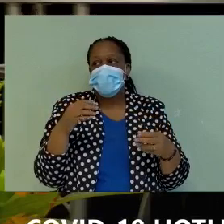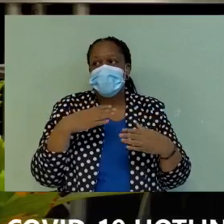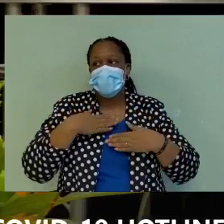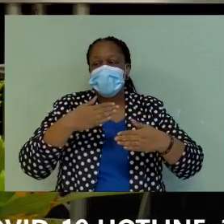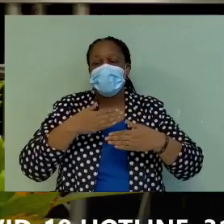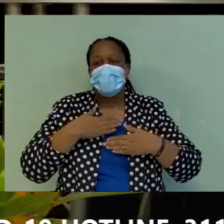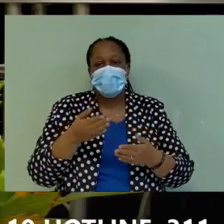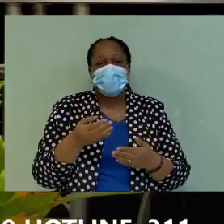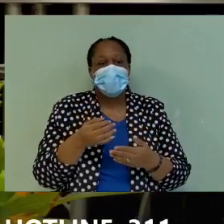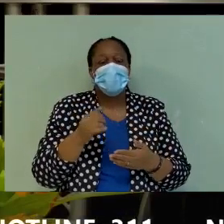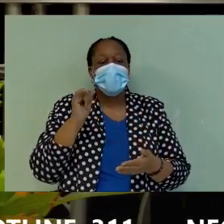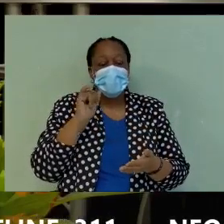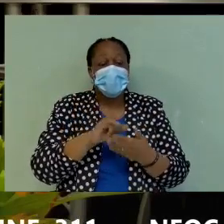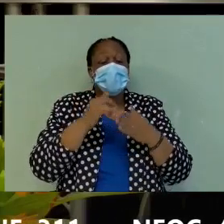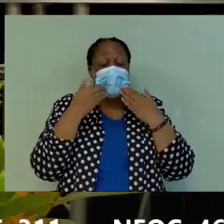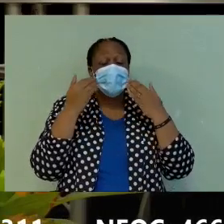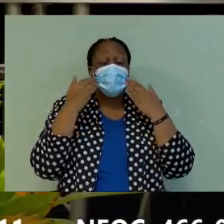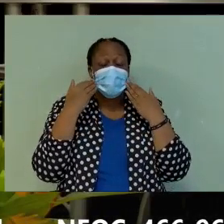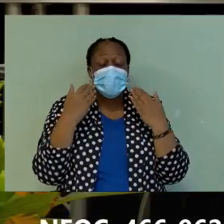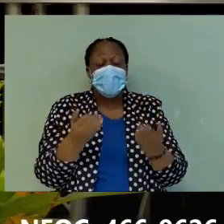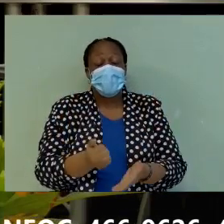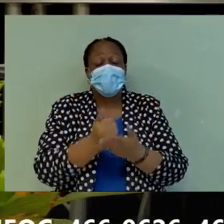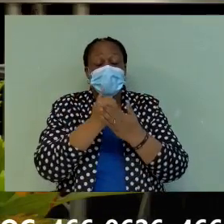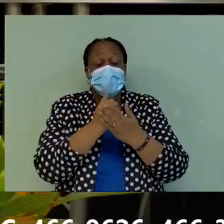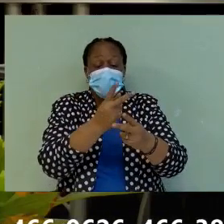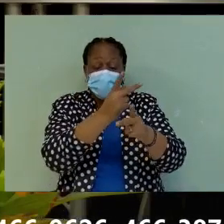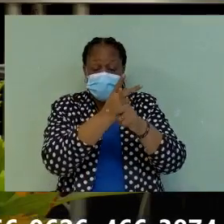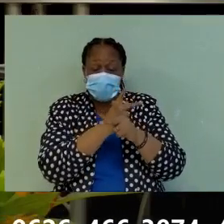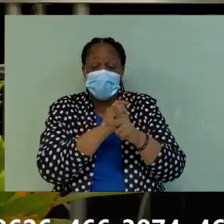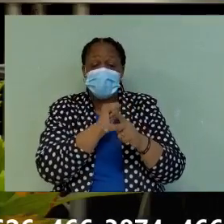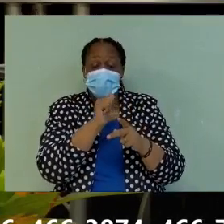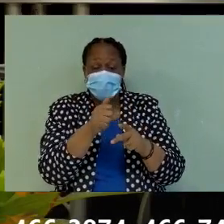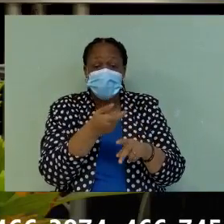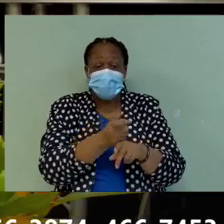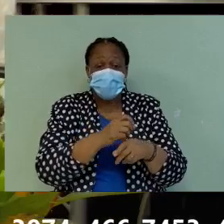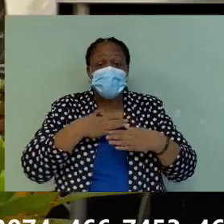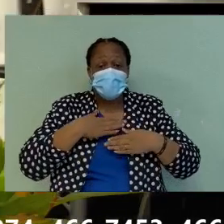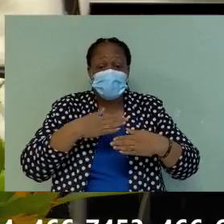from certain inhalants that would trigger an asthmatic attack.